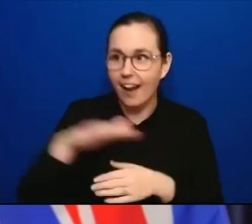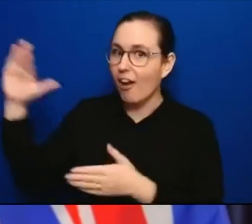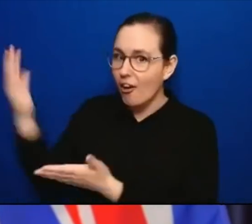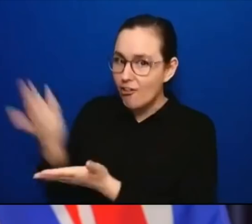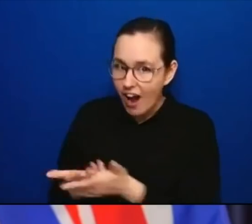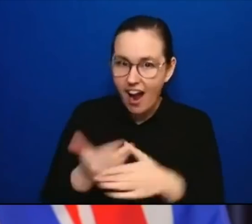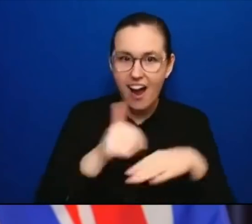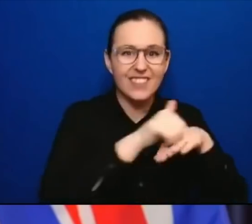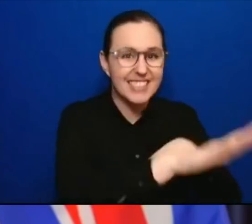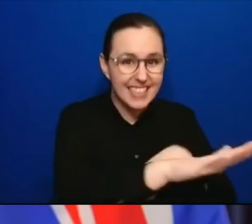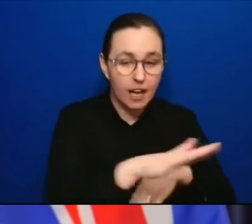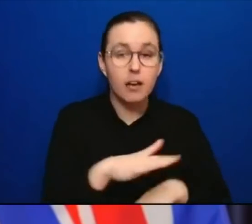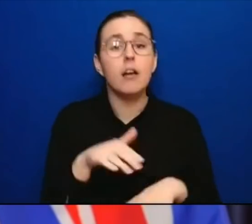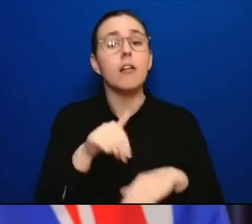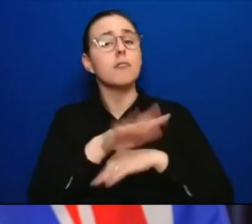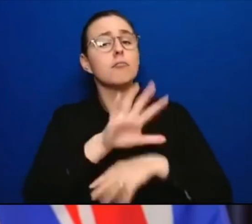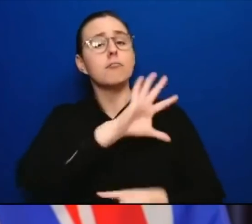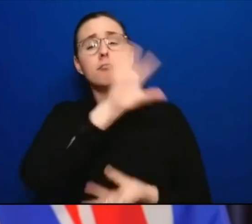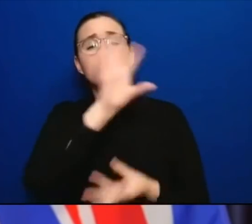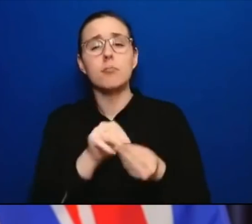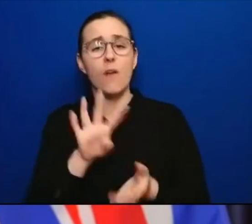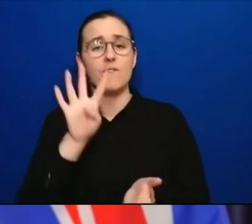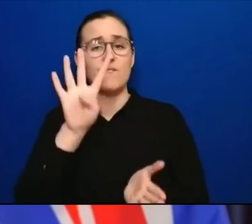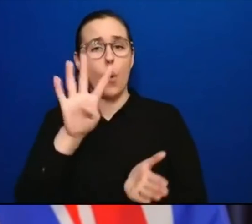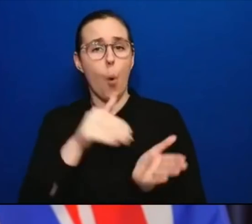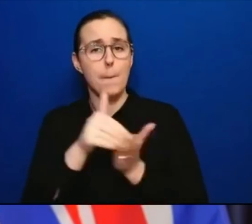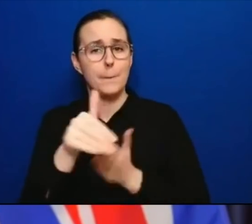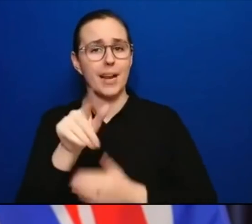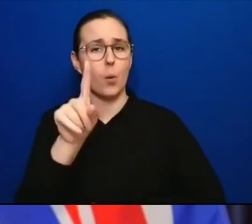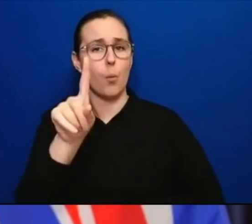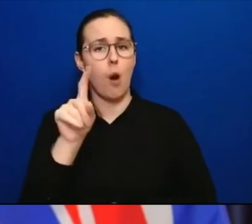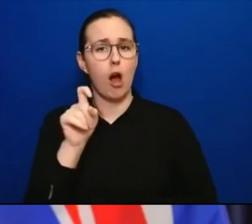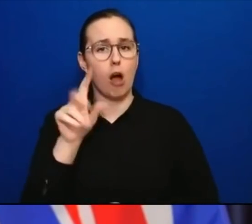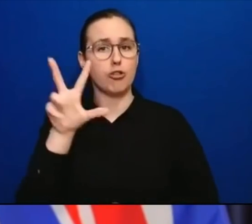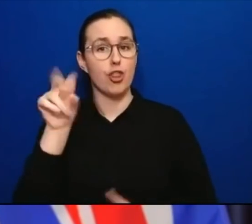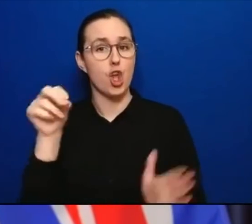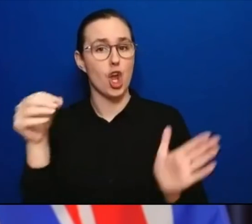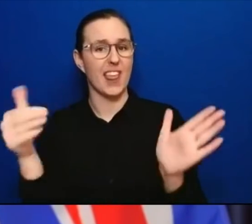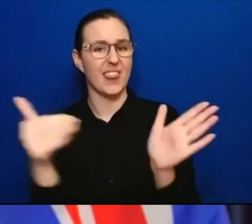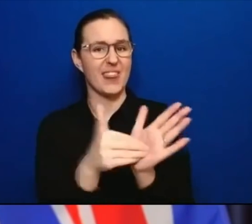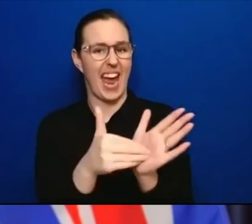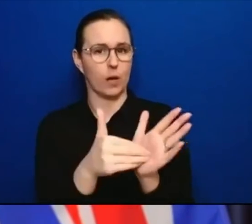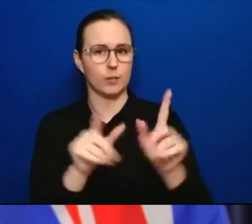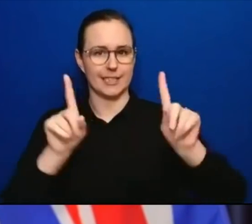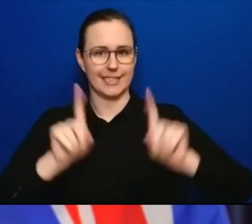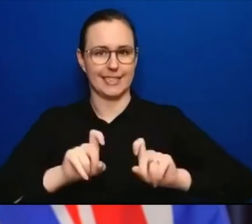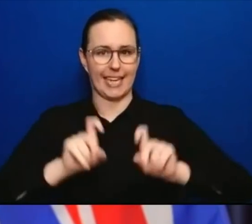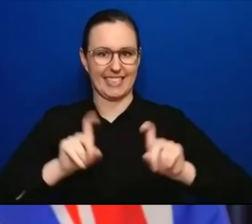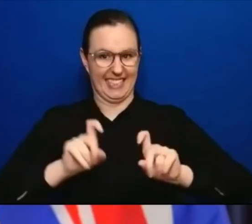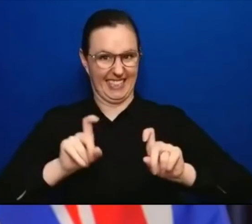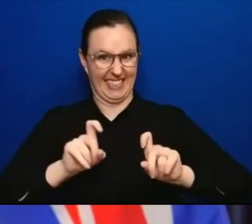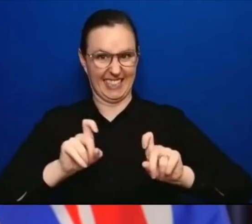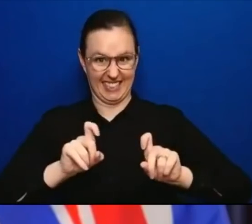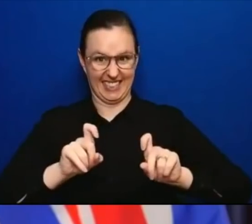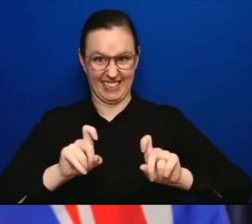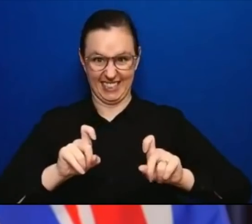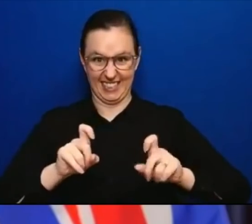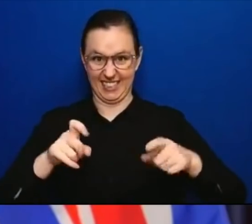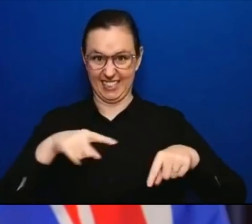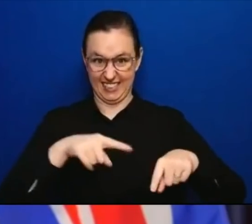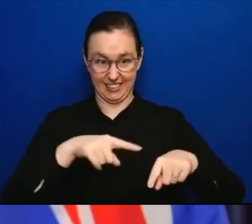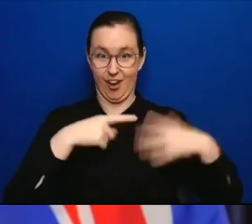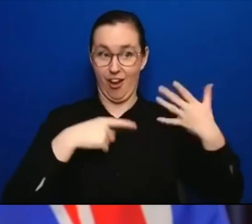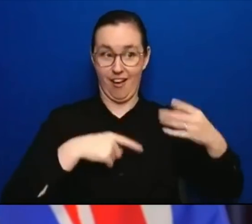in particular have arrived. We will be delivering 4,130,000 test kits in addition to what's already been